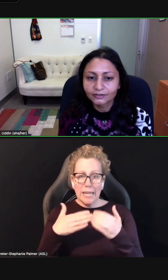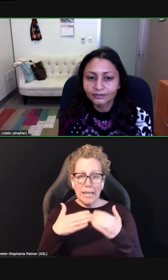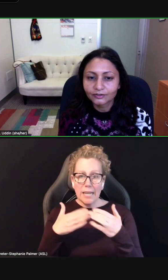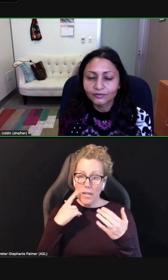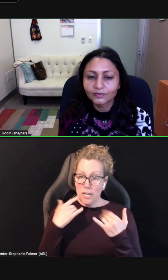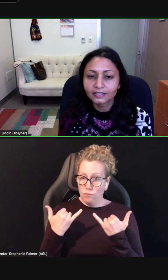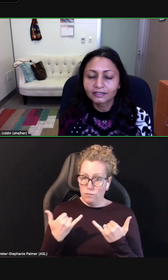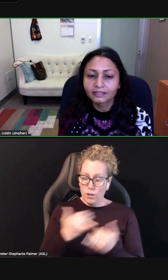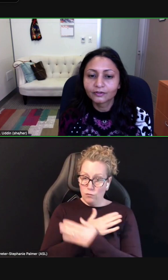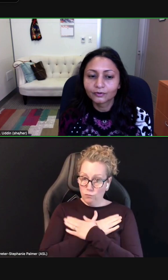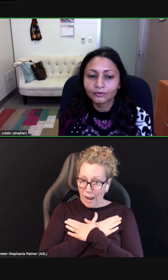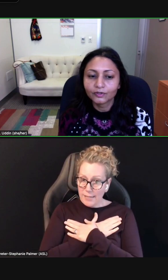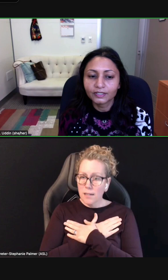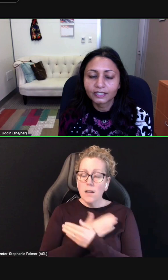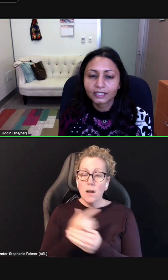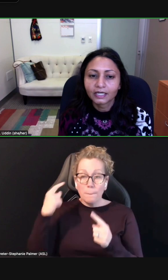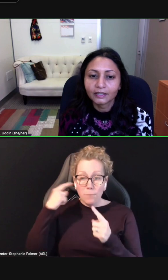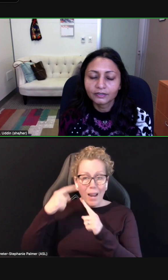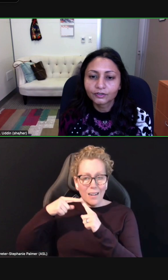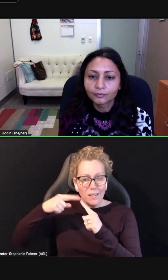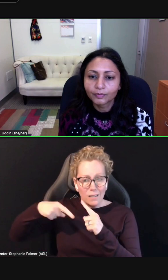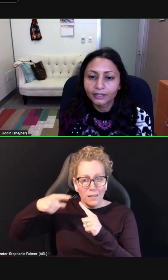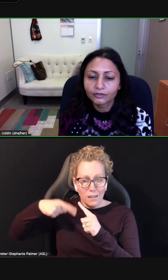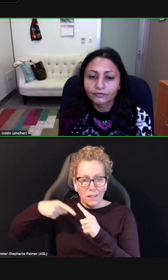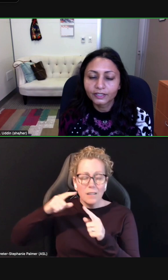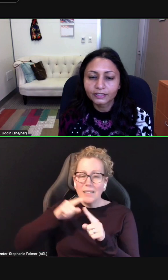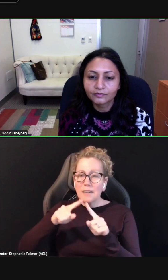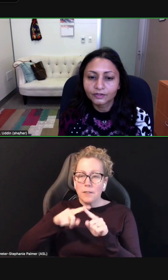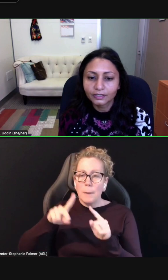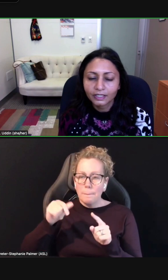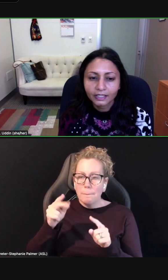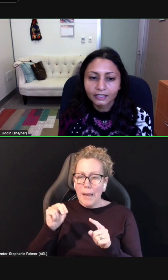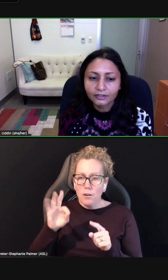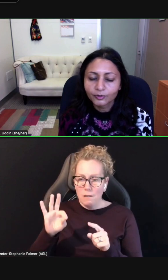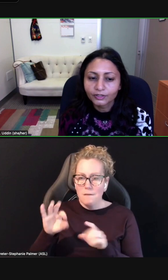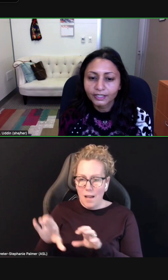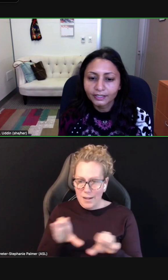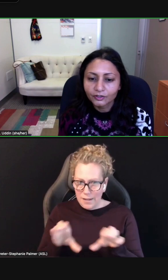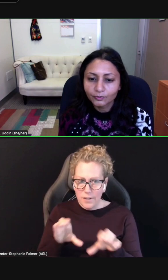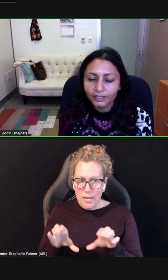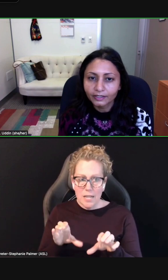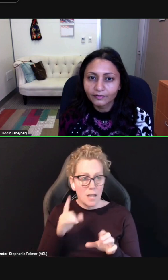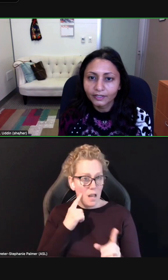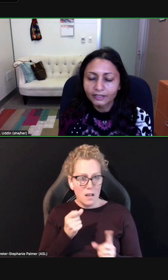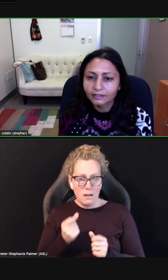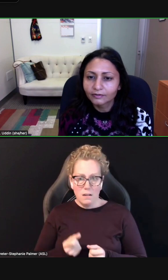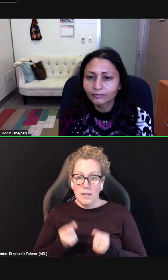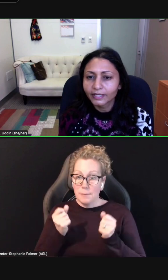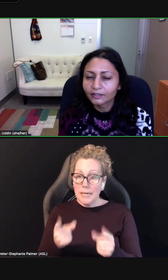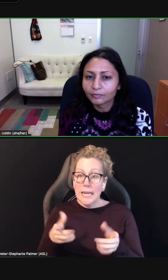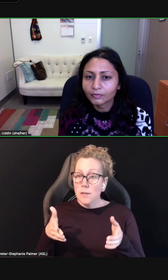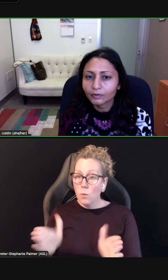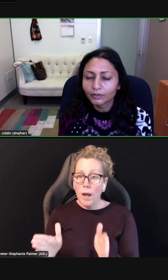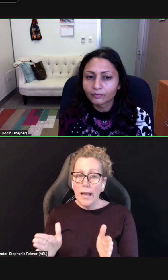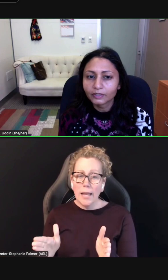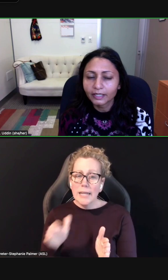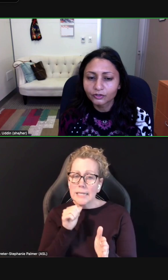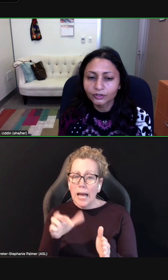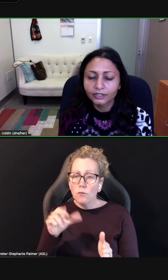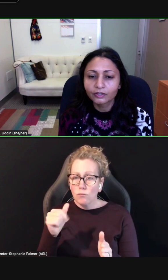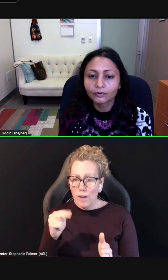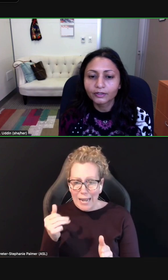brain is still cycling through these different patterns of activity in a spontaneous way that is not random,